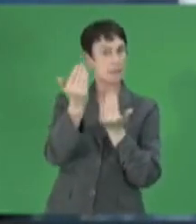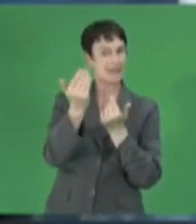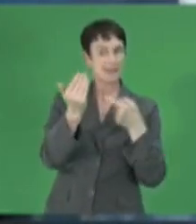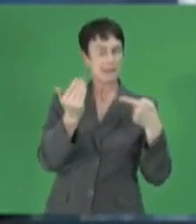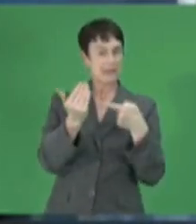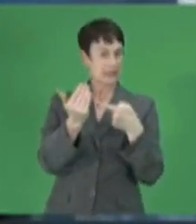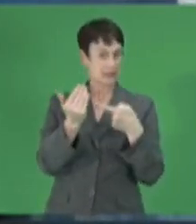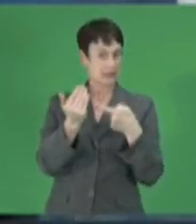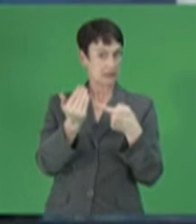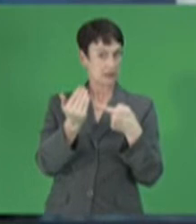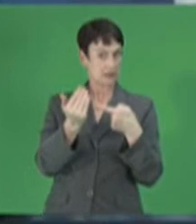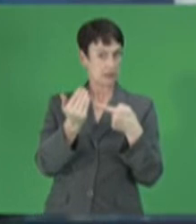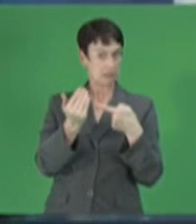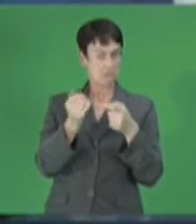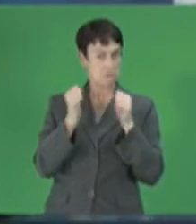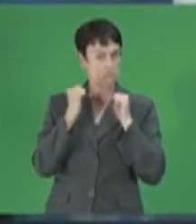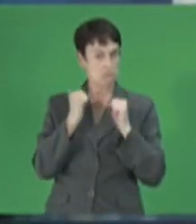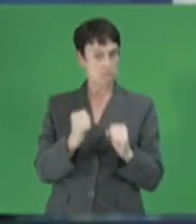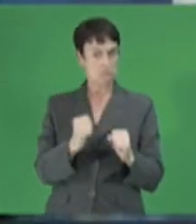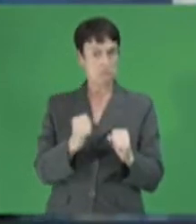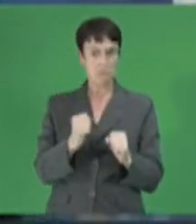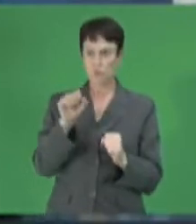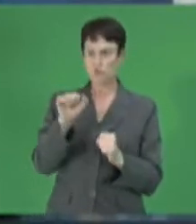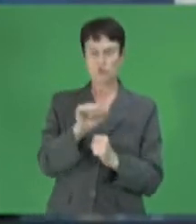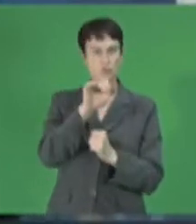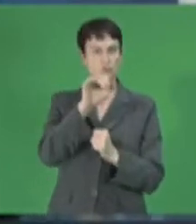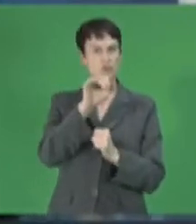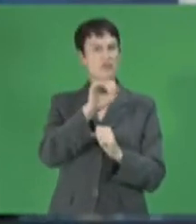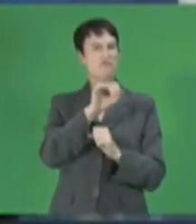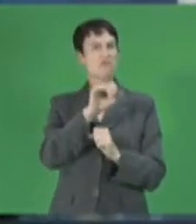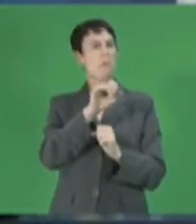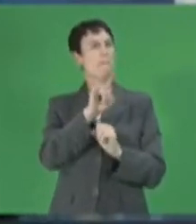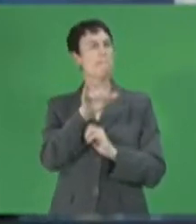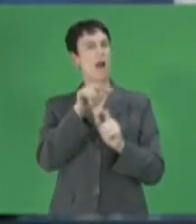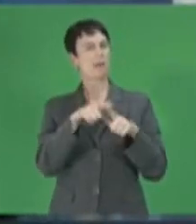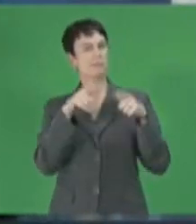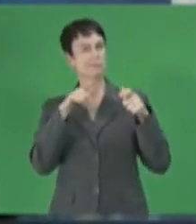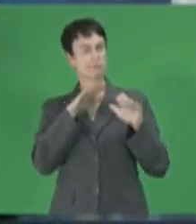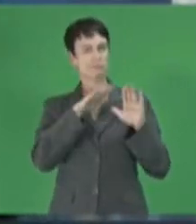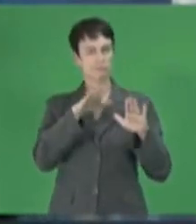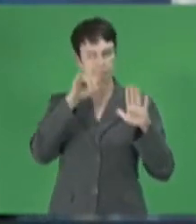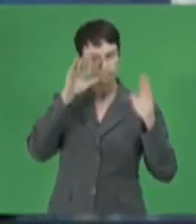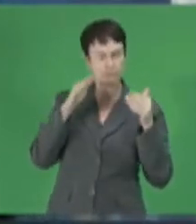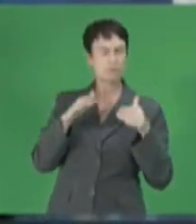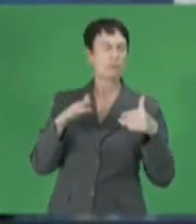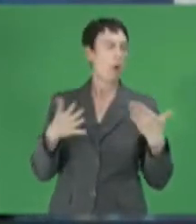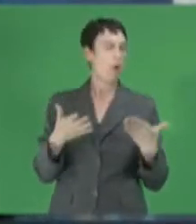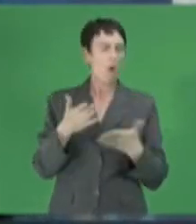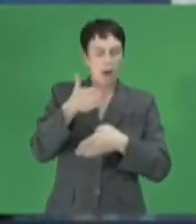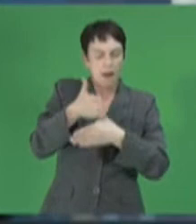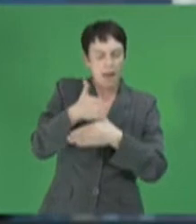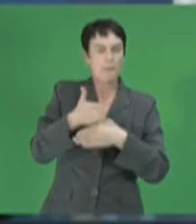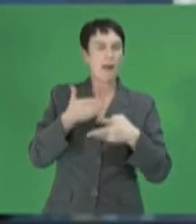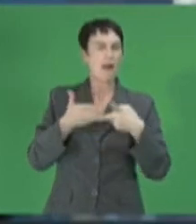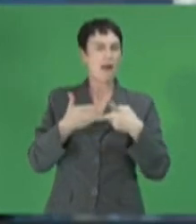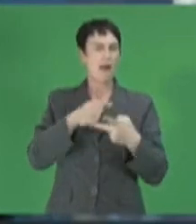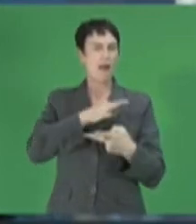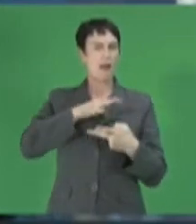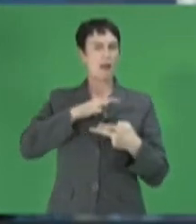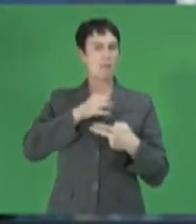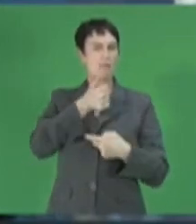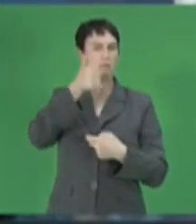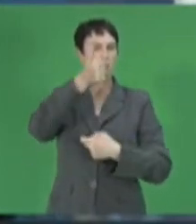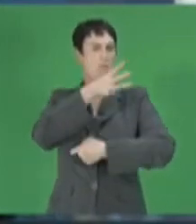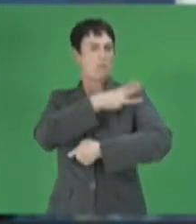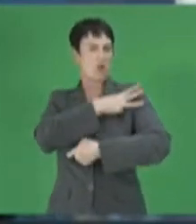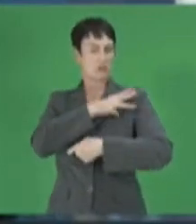SABC's successful policy implementation, or has the power balance between labor and employers shifted fundamentally in